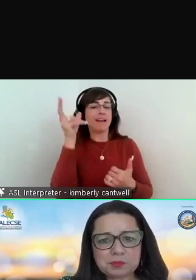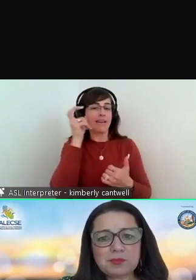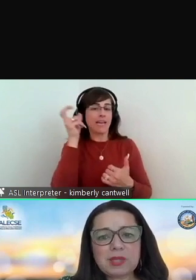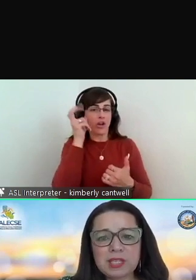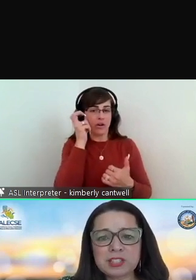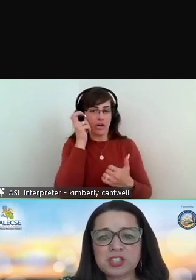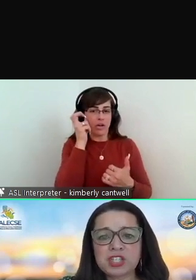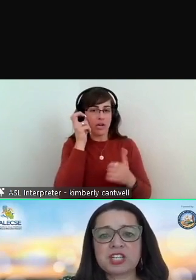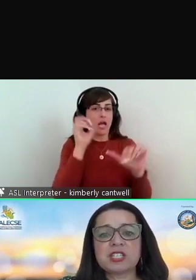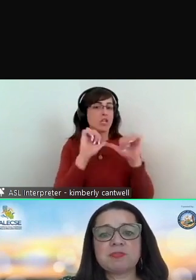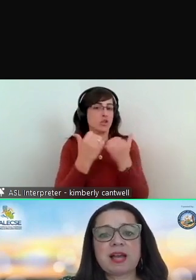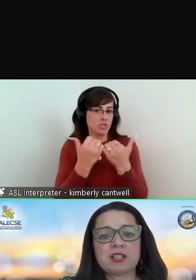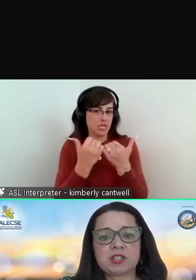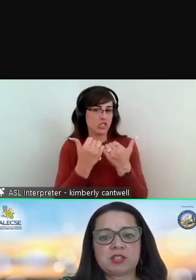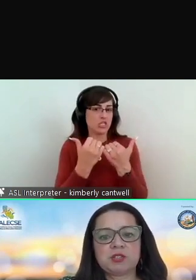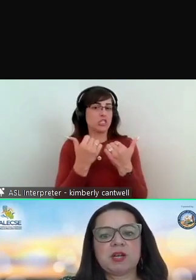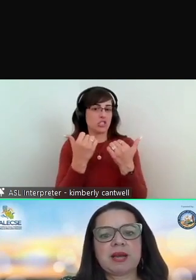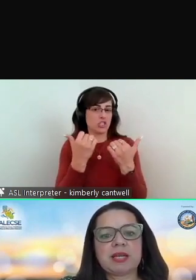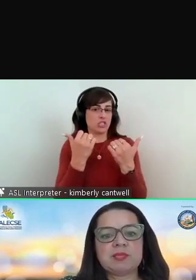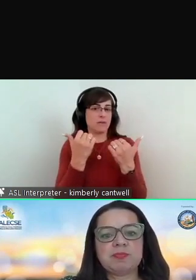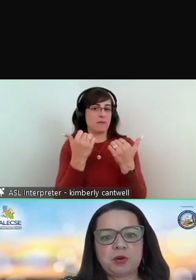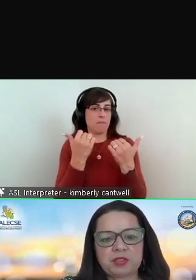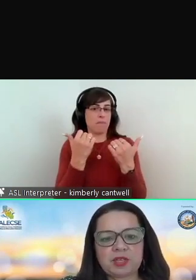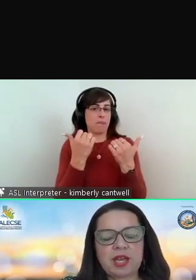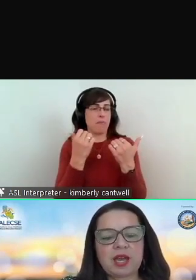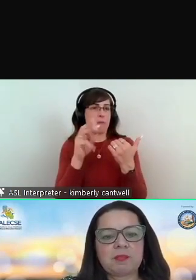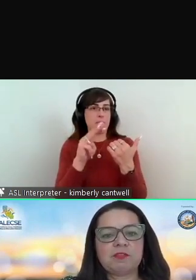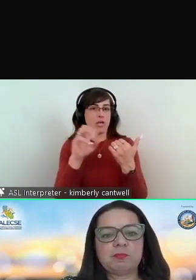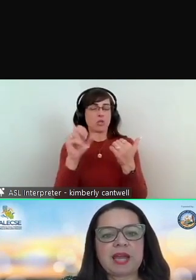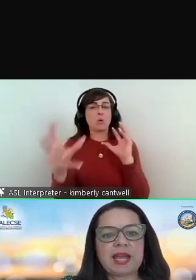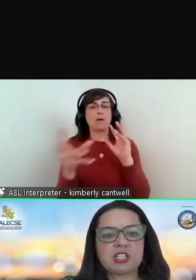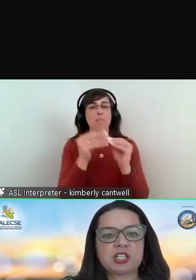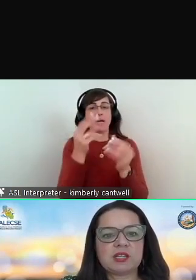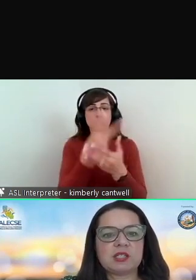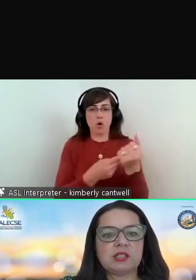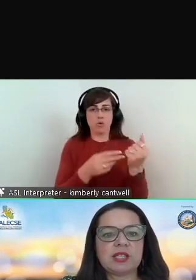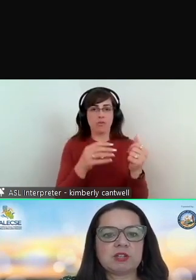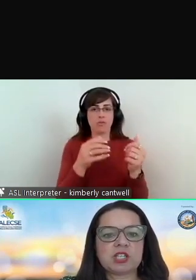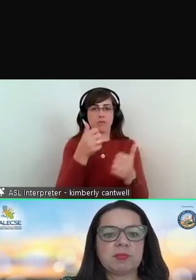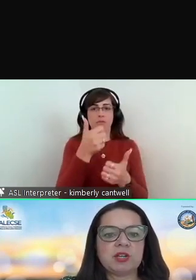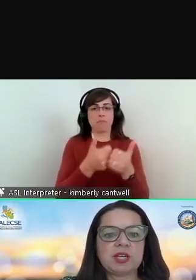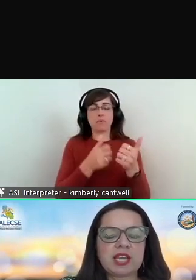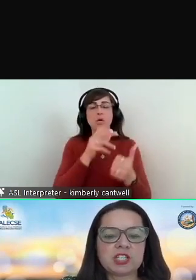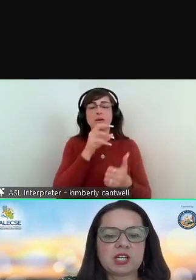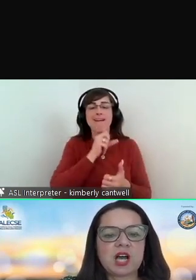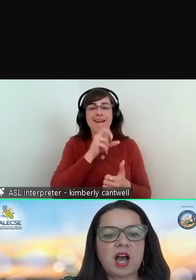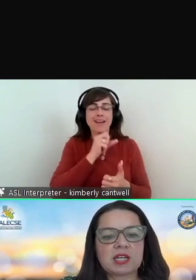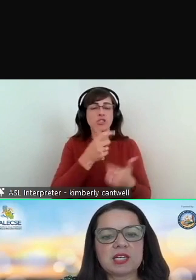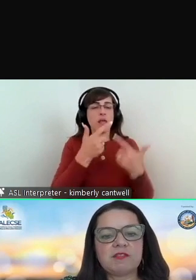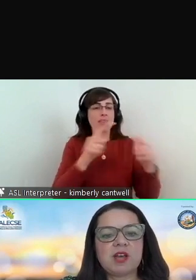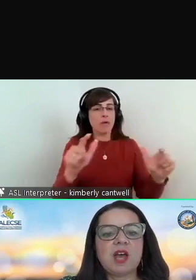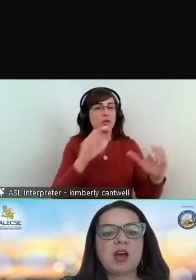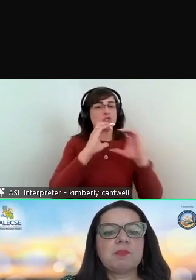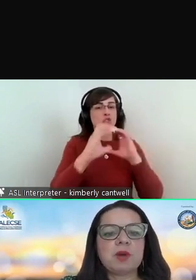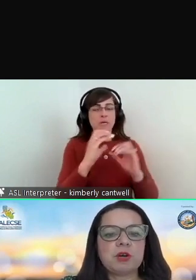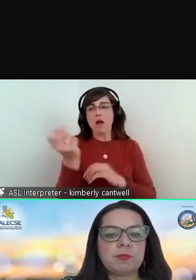Hearing Association's milestones. So it combines both by age in language and communication,